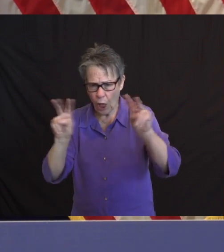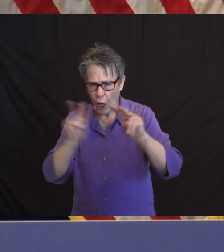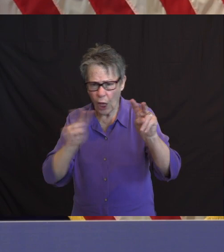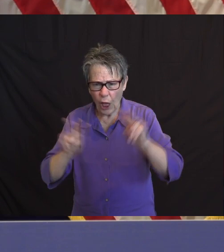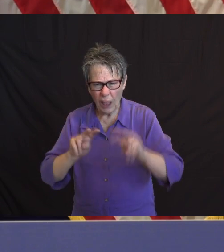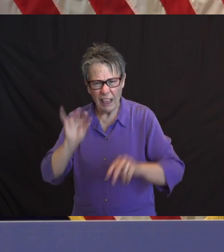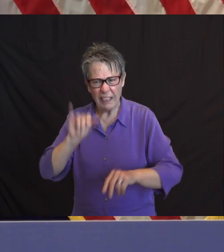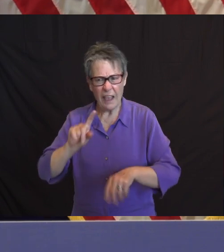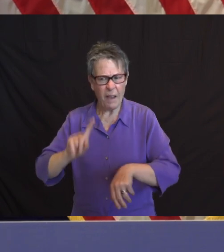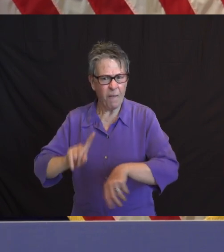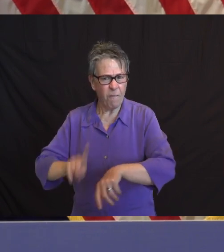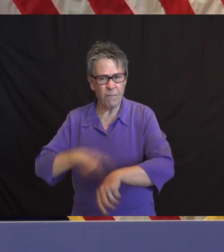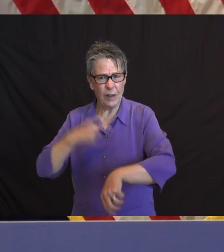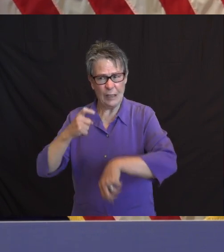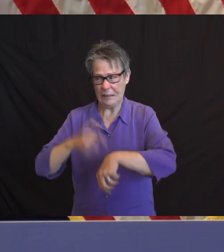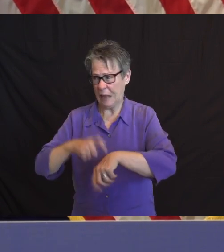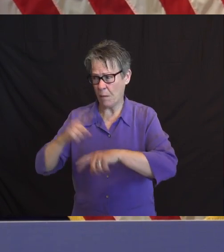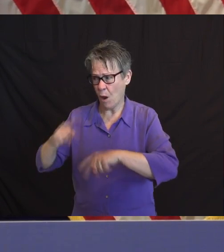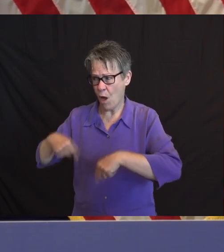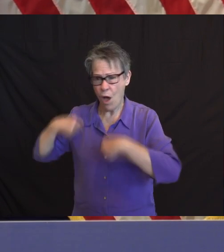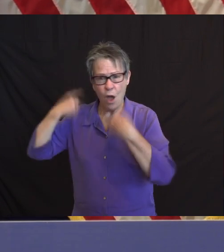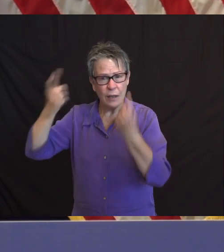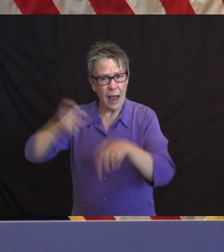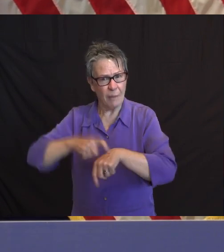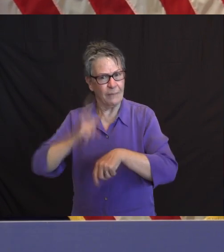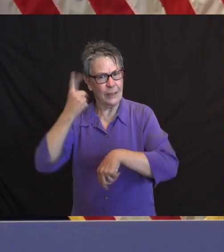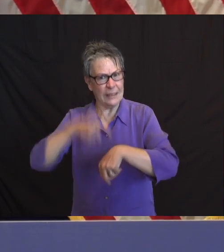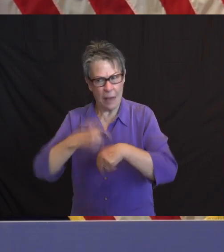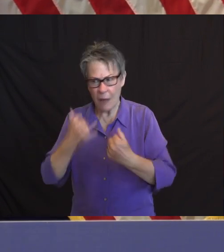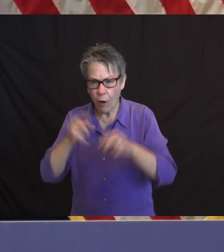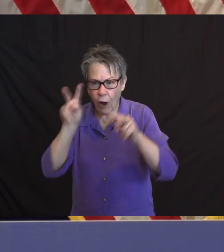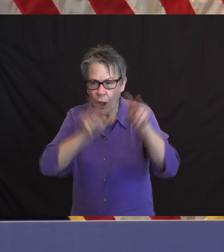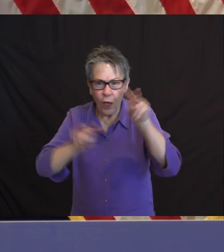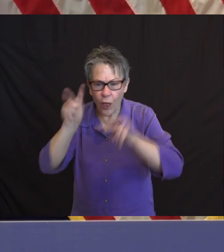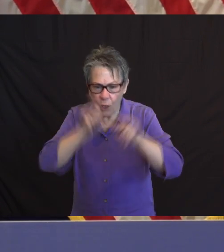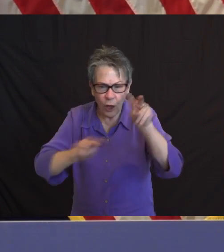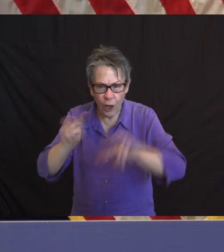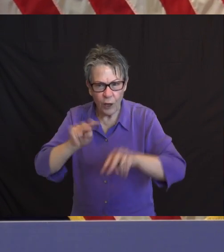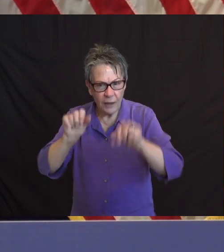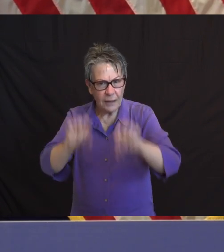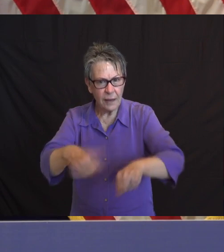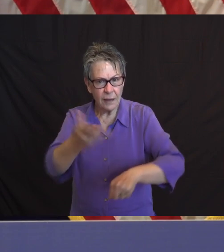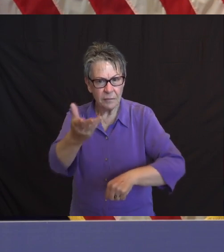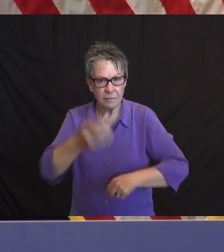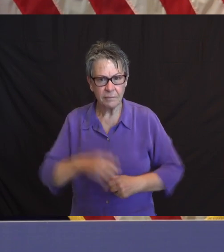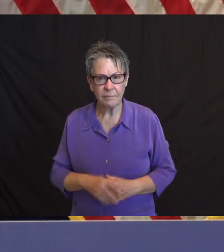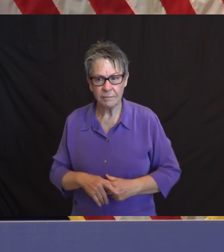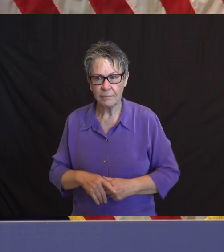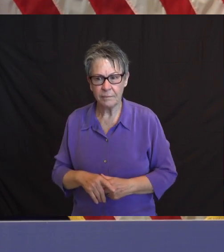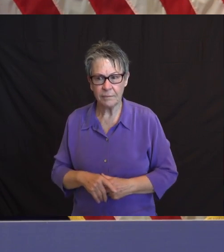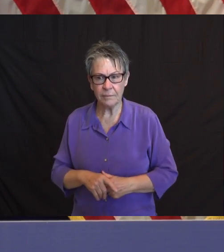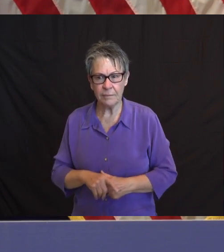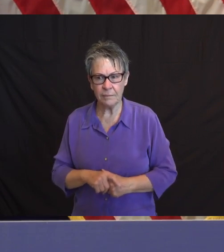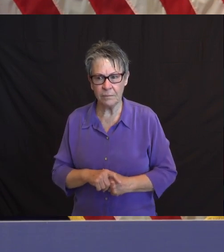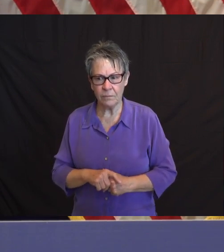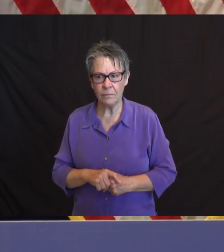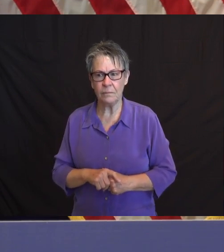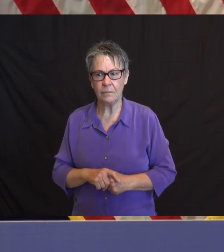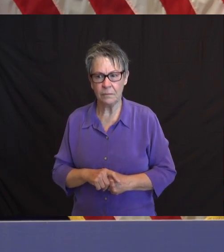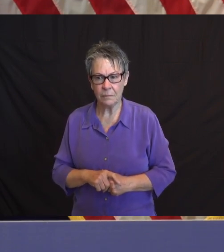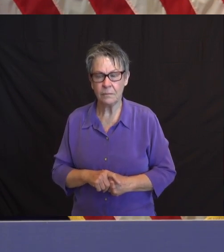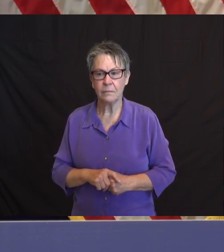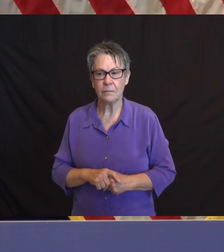Transit. And thirdly, let's just remember the broader frame. We are the densest state in the nation. We also sit